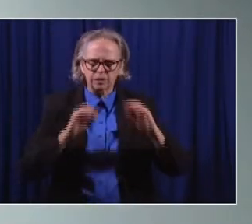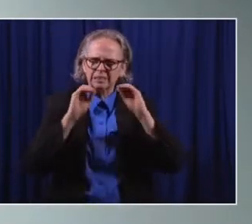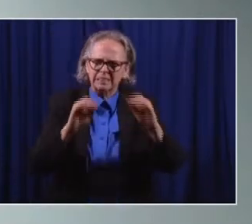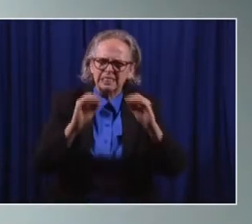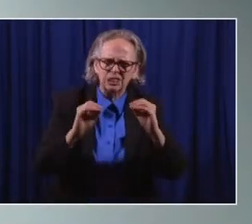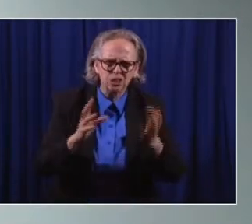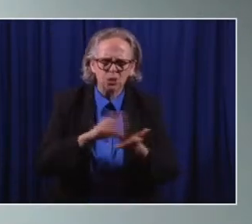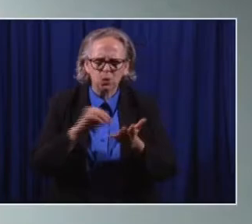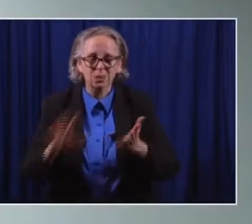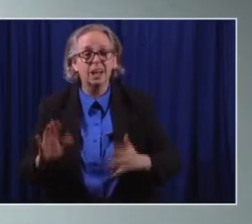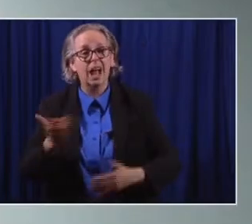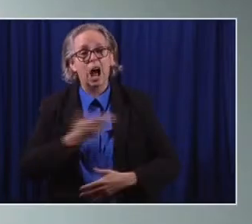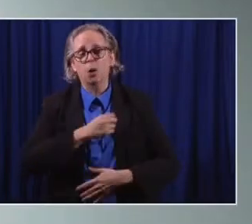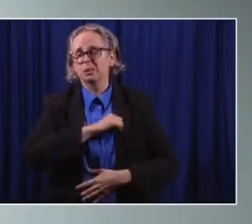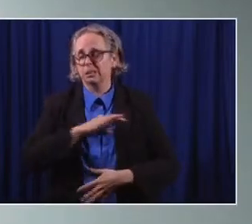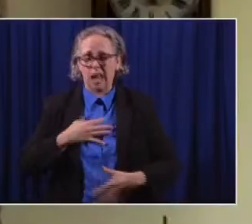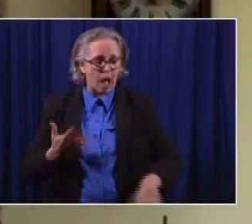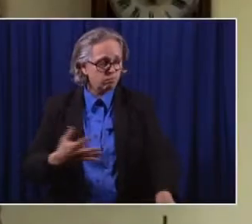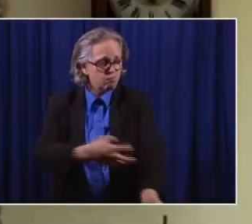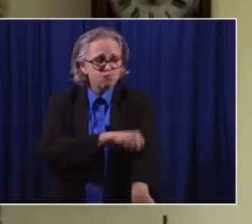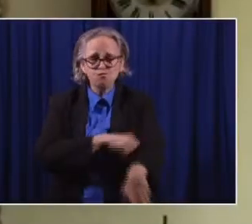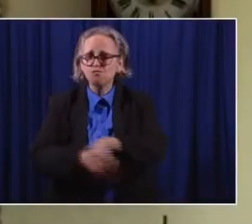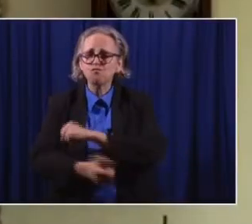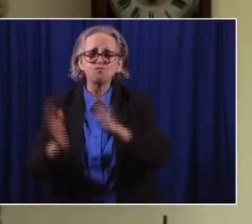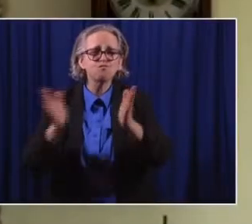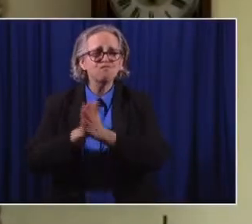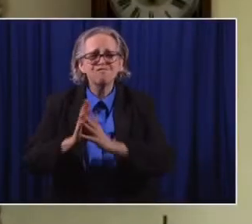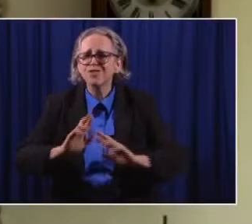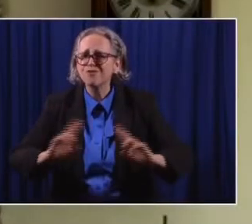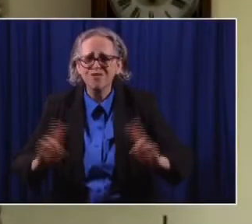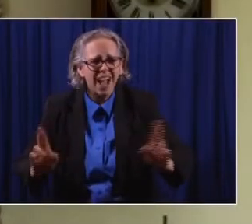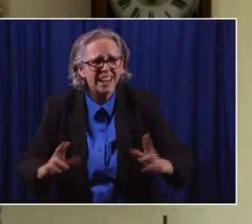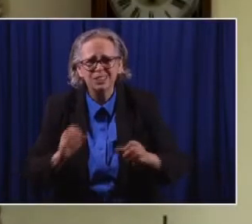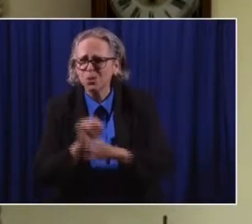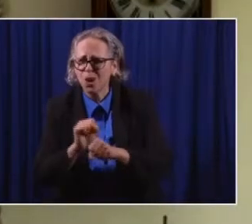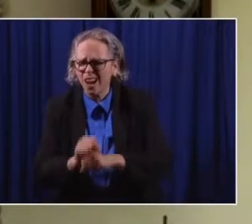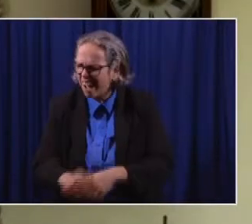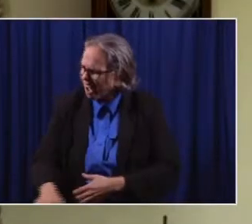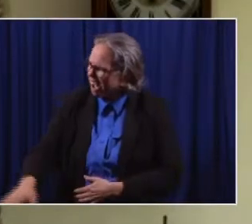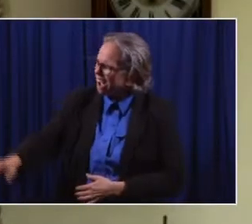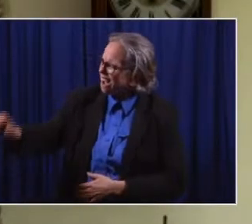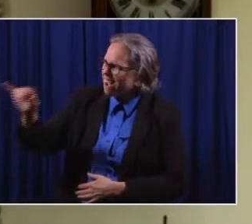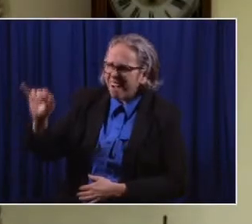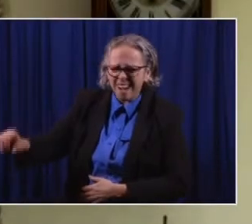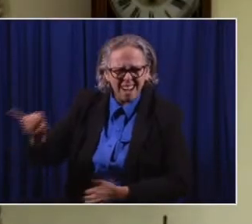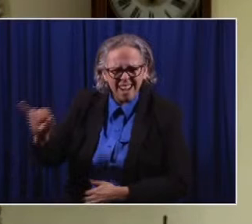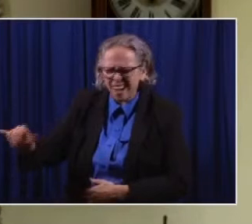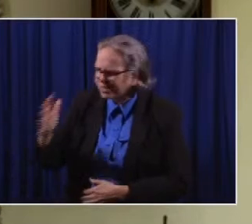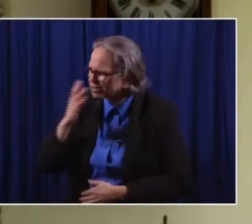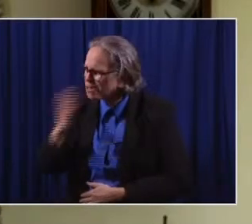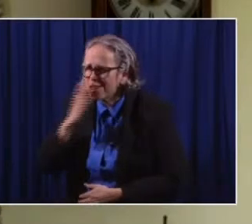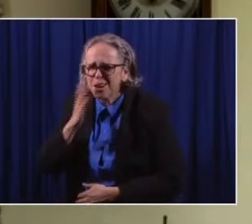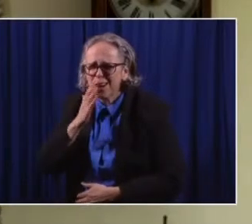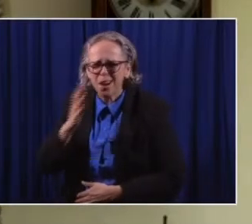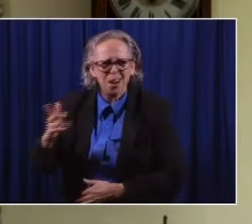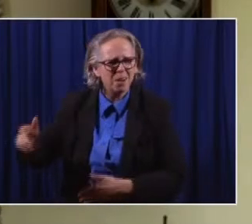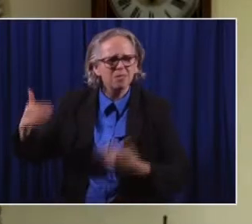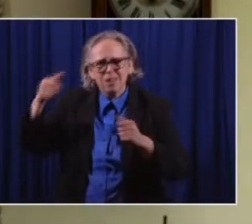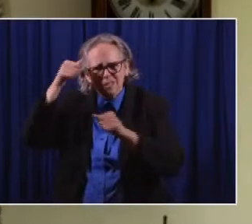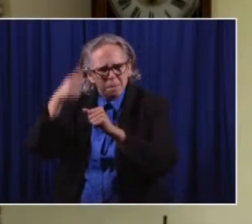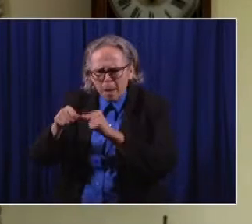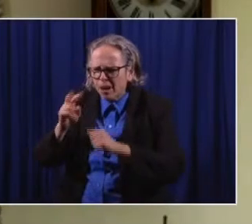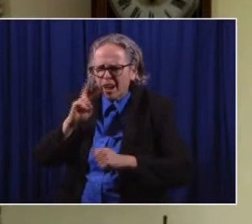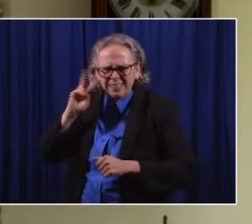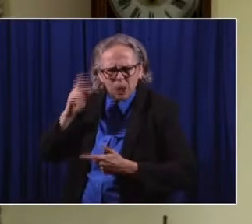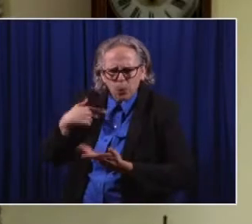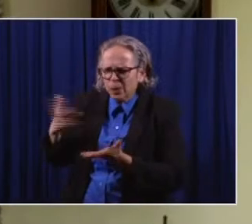that. Well, that is great. One of the things you and I talked about the other day